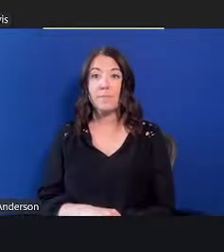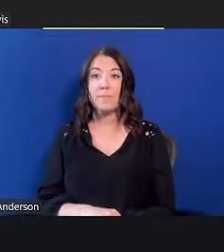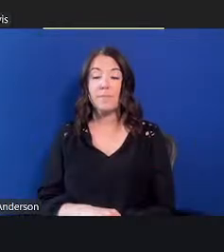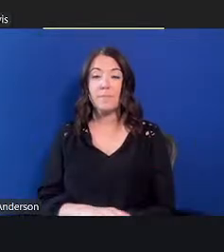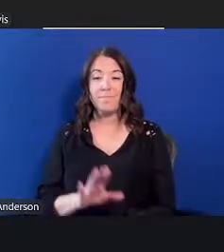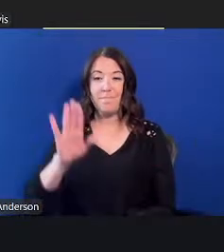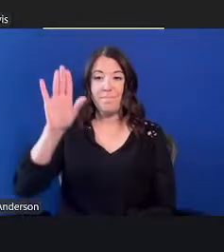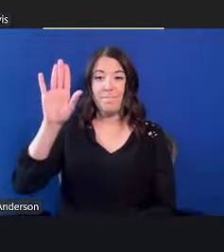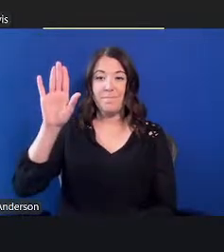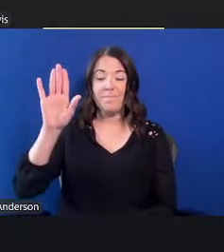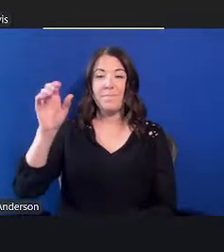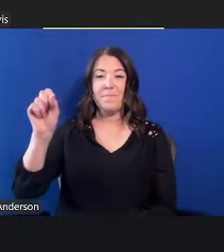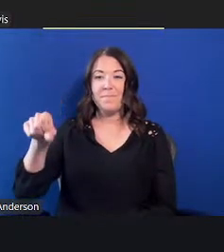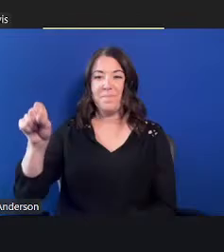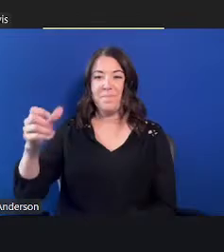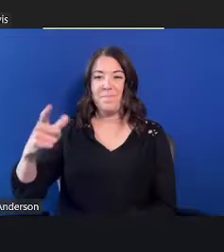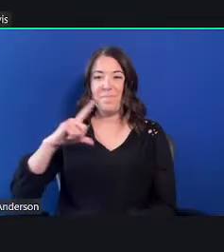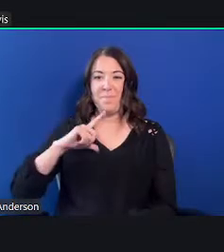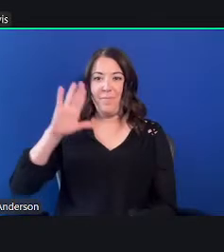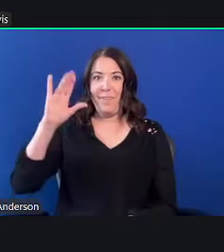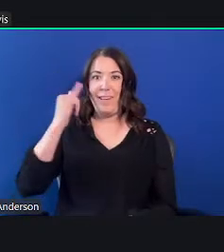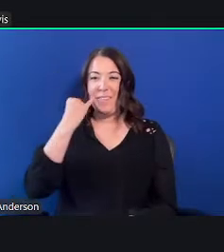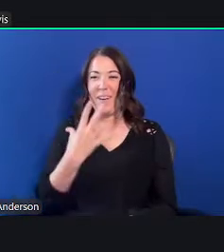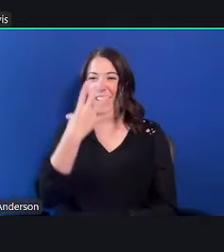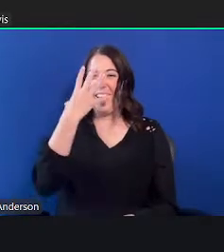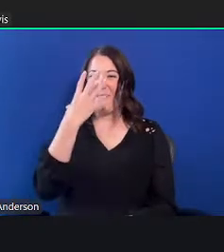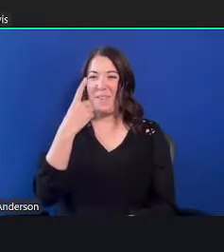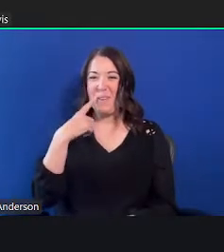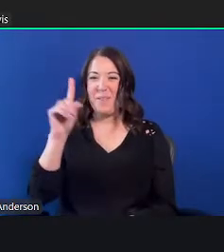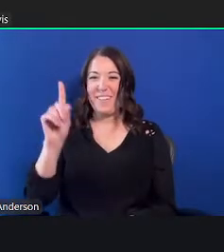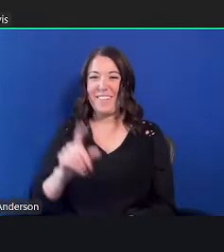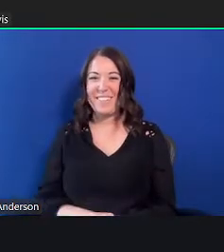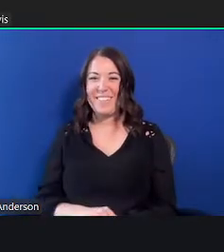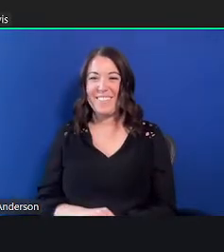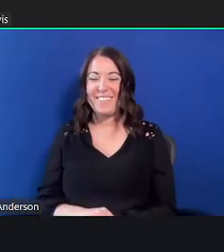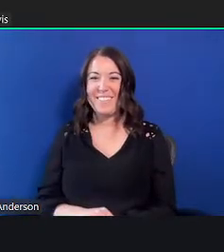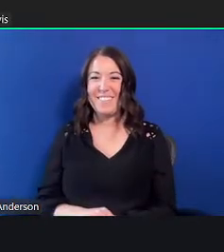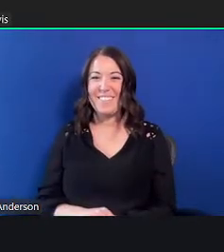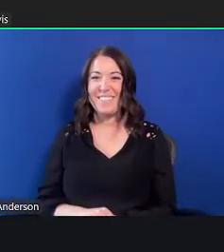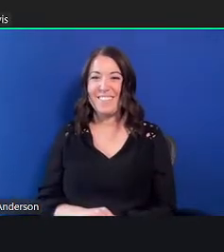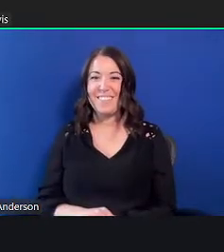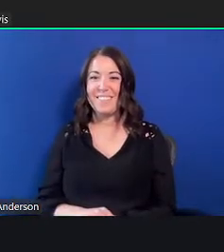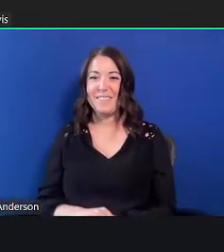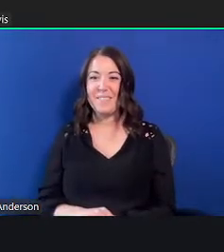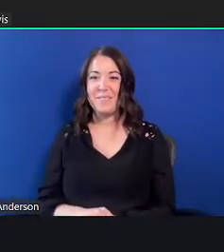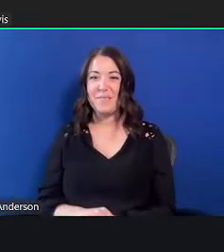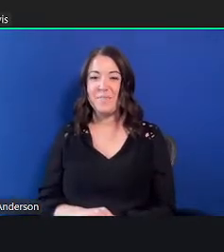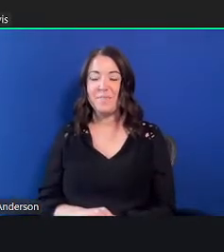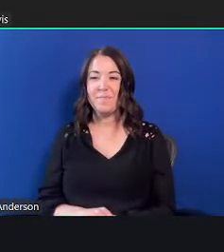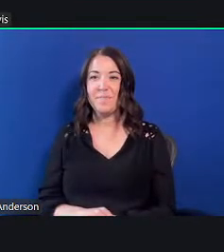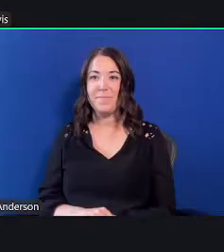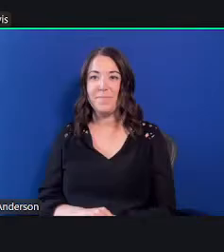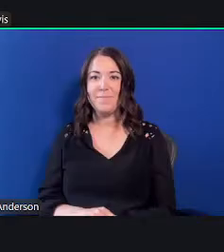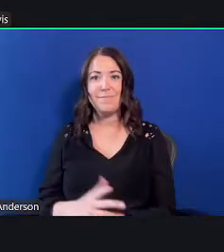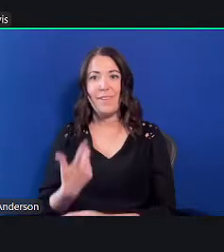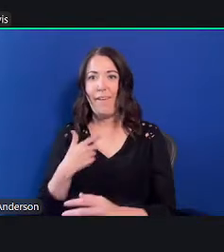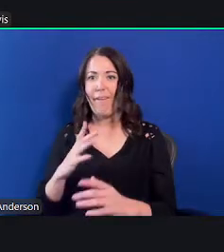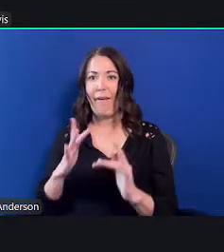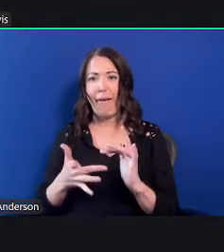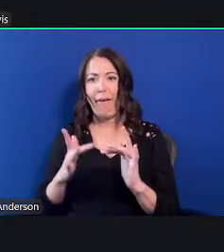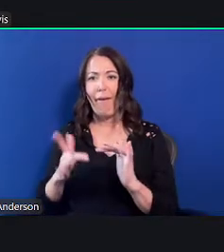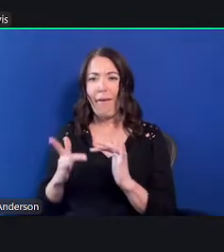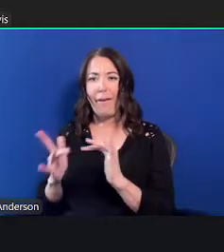Yes. If I can get my camera to work. It's so glitchy today.